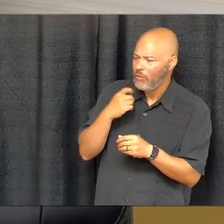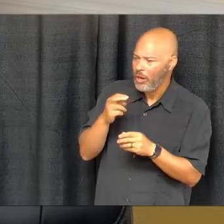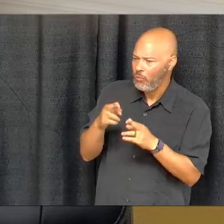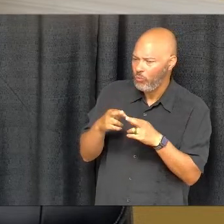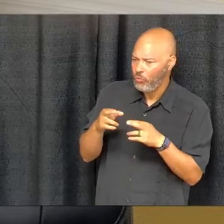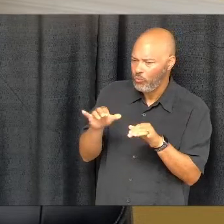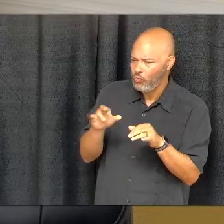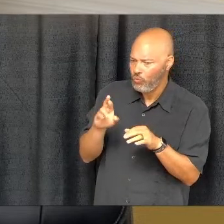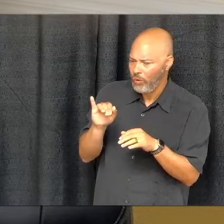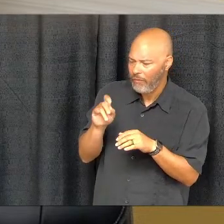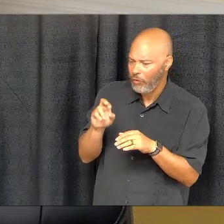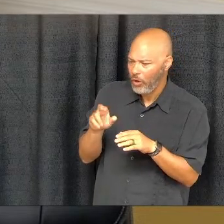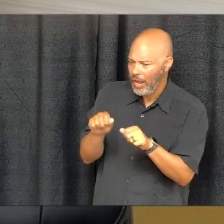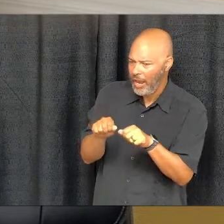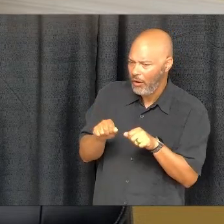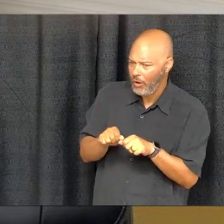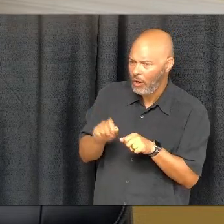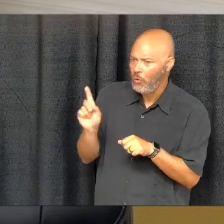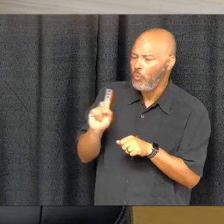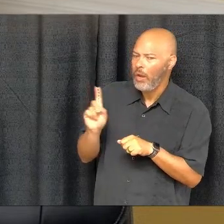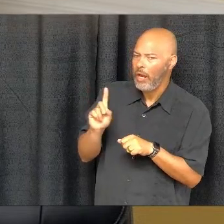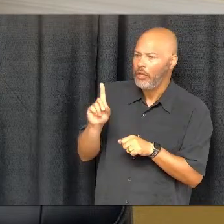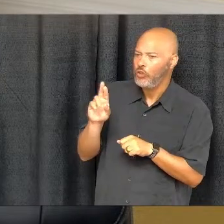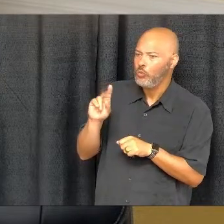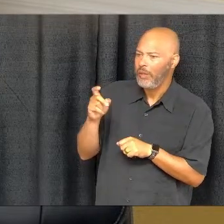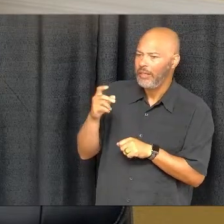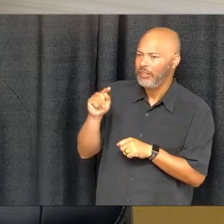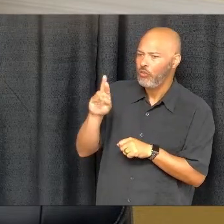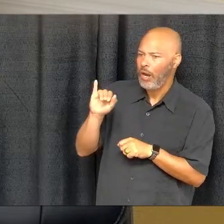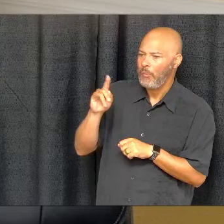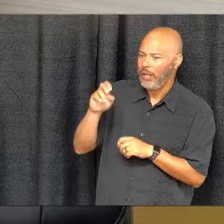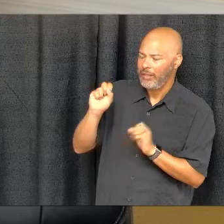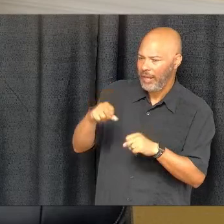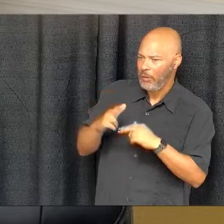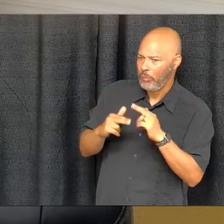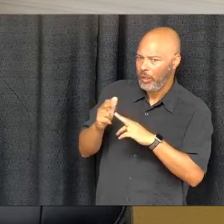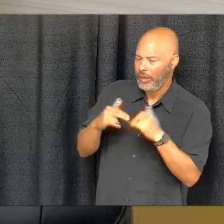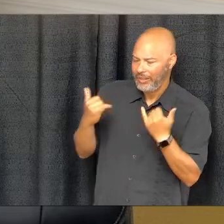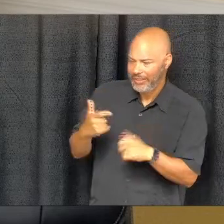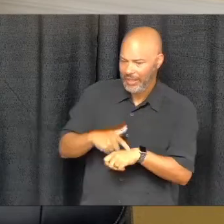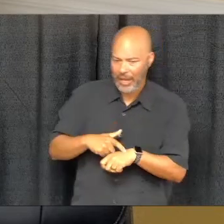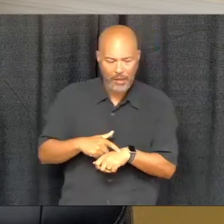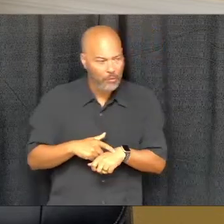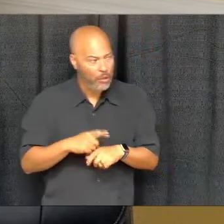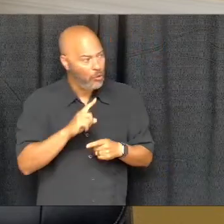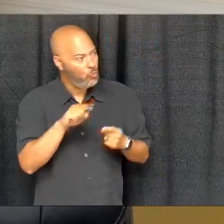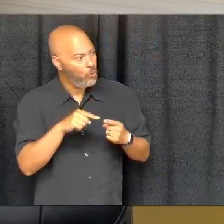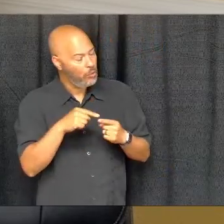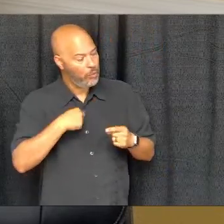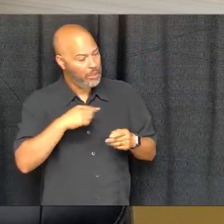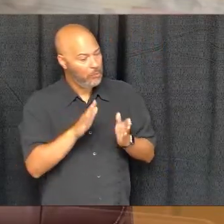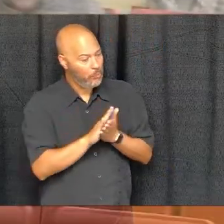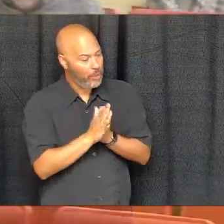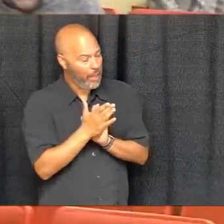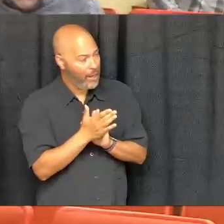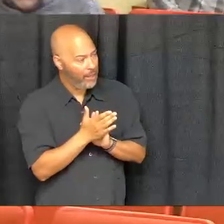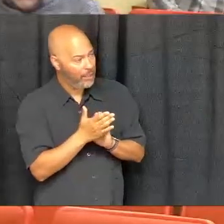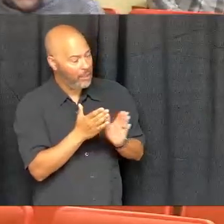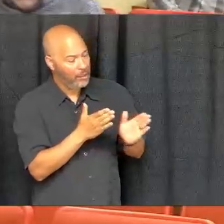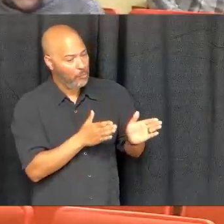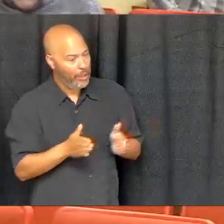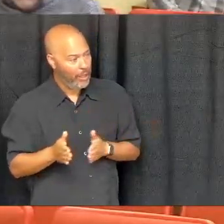now? Vacant lots where duplex and triplexes can be built at this time? When we began the plan,